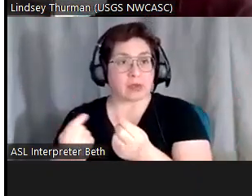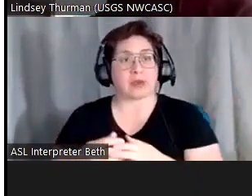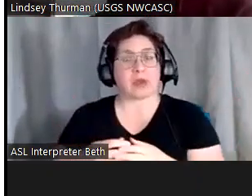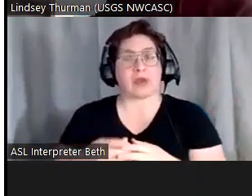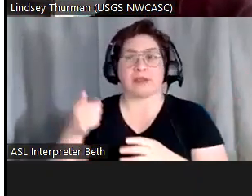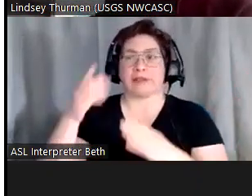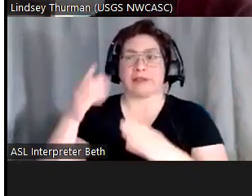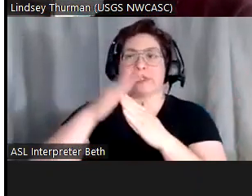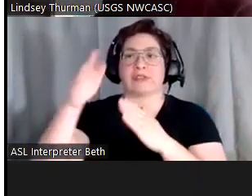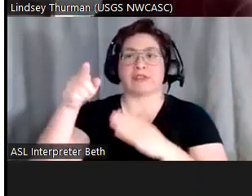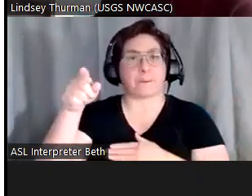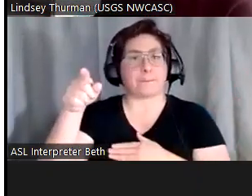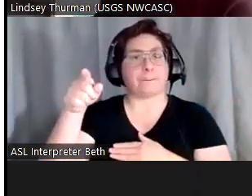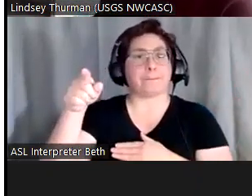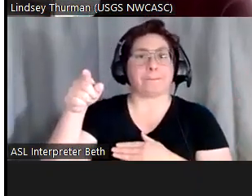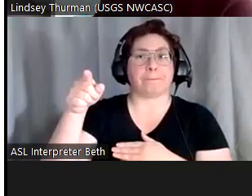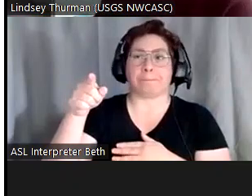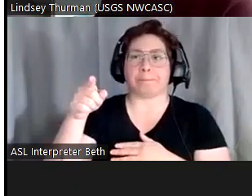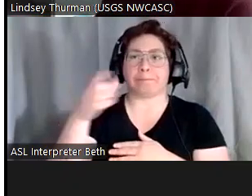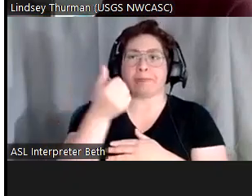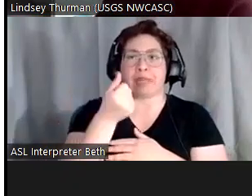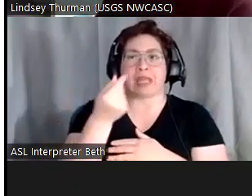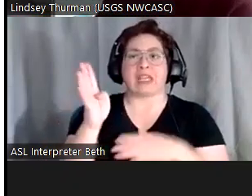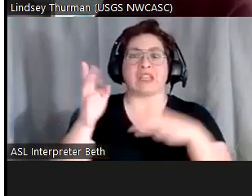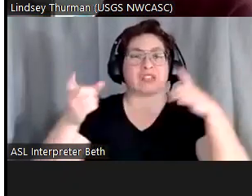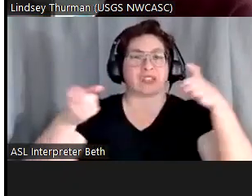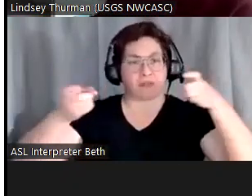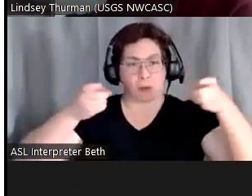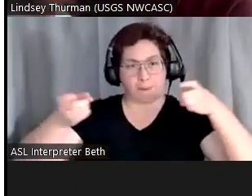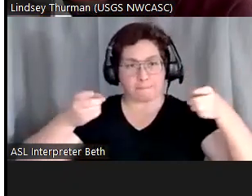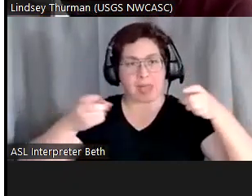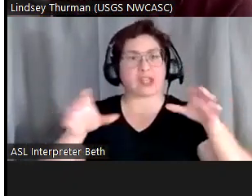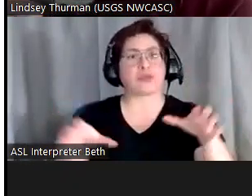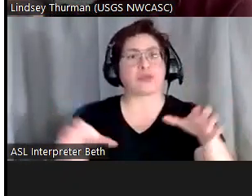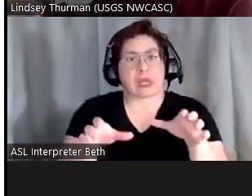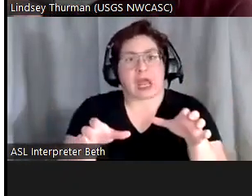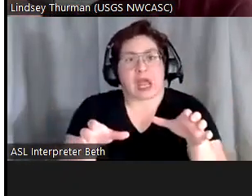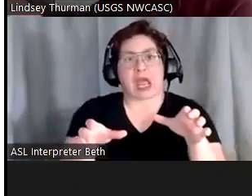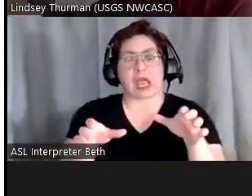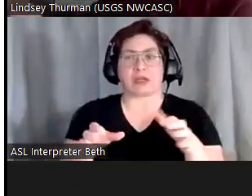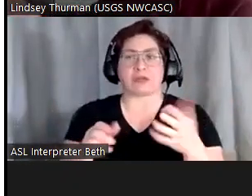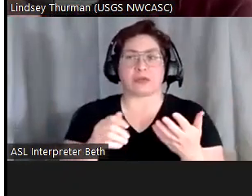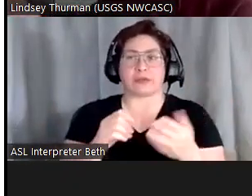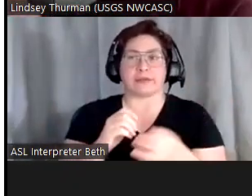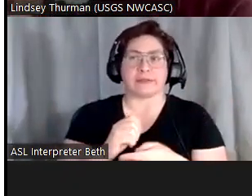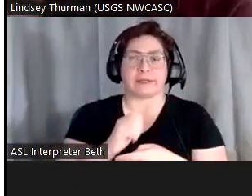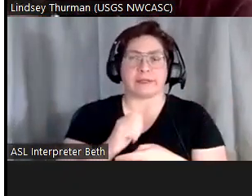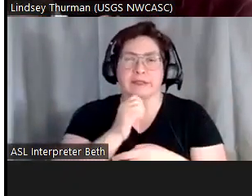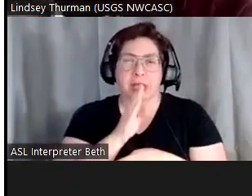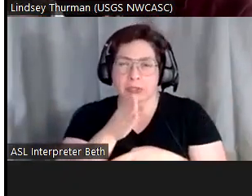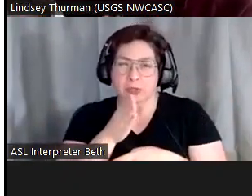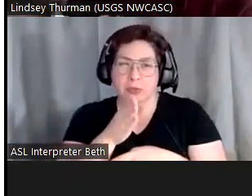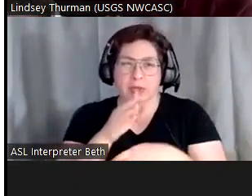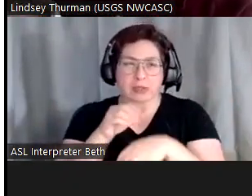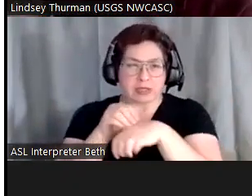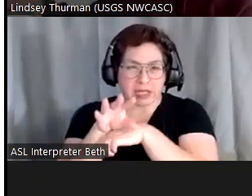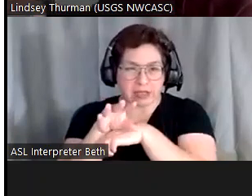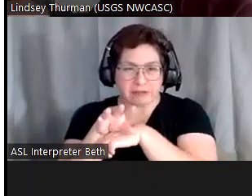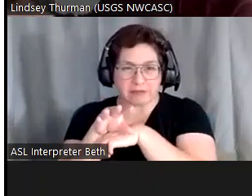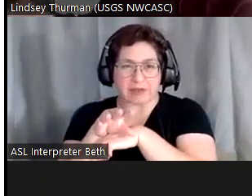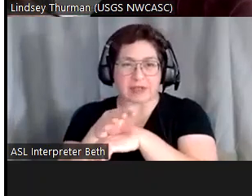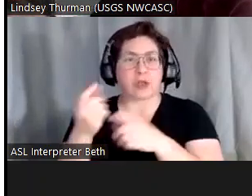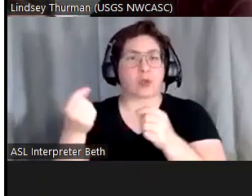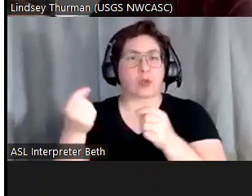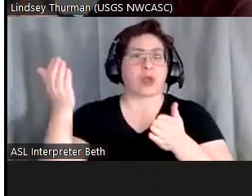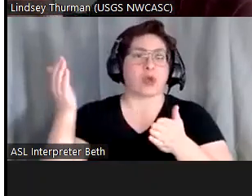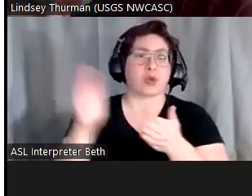the top. And there are several management actions that can be taken to indirectly affect species adaptive capacity through reducing